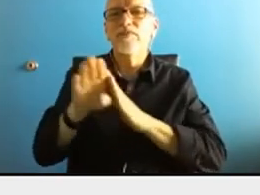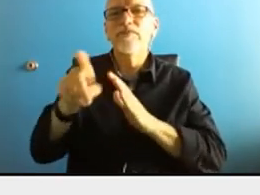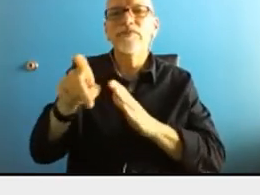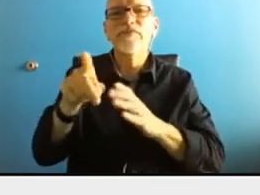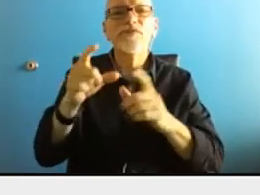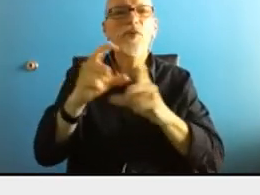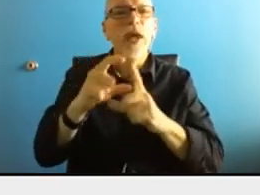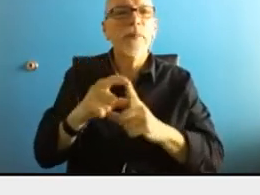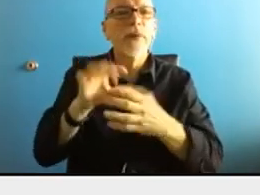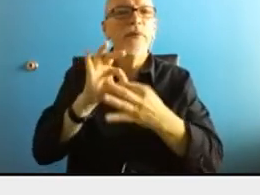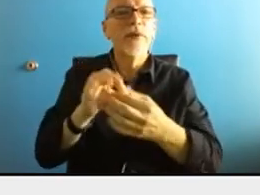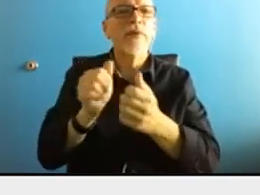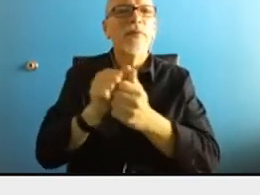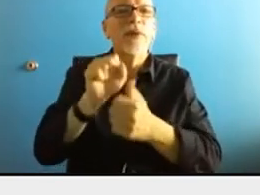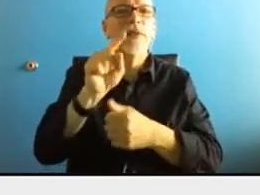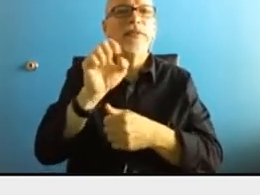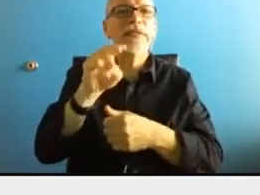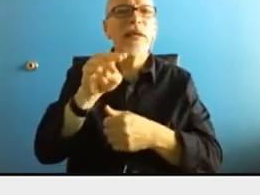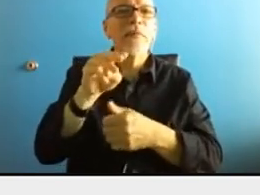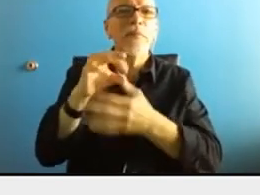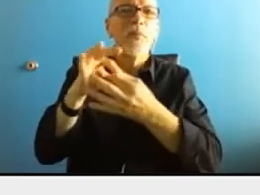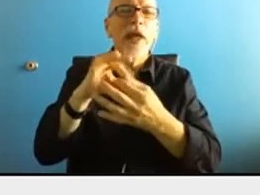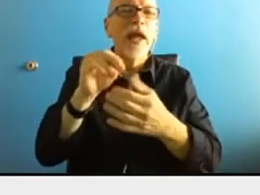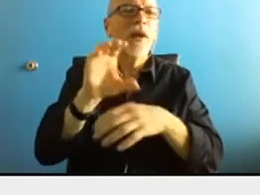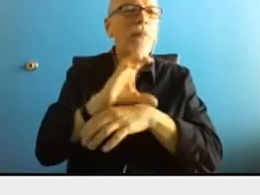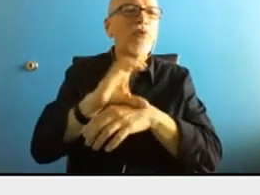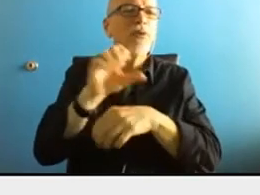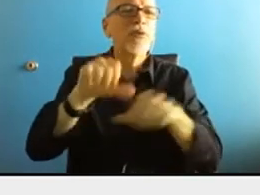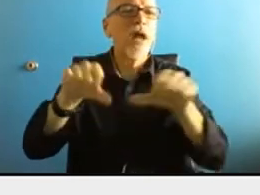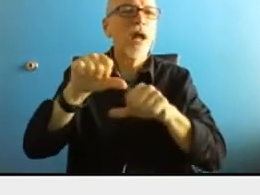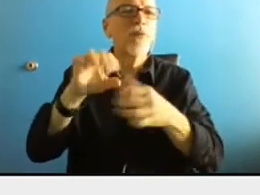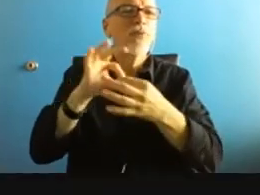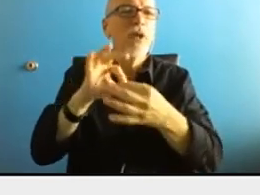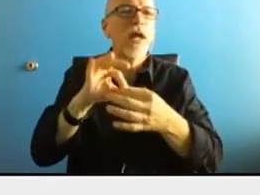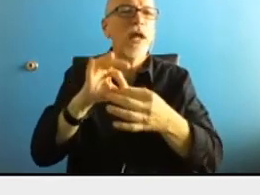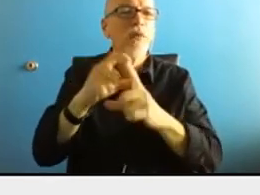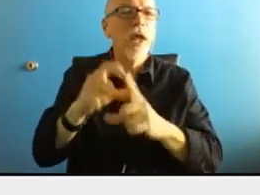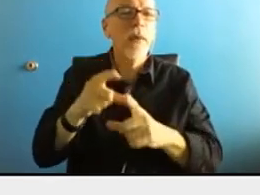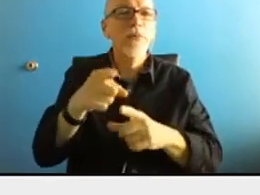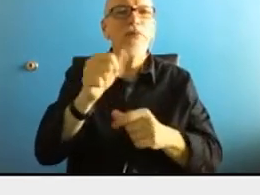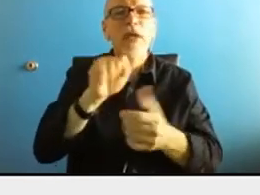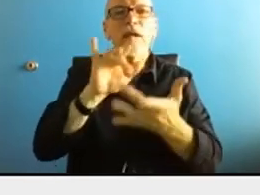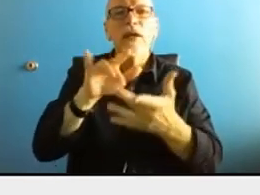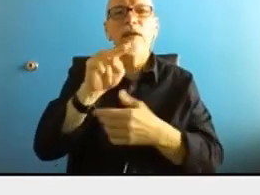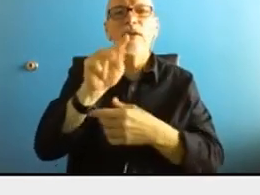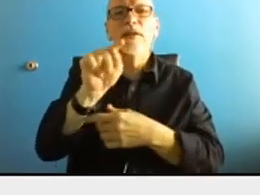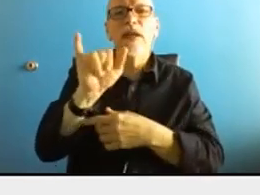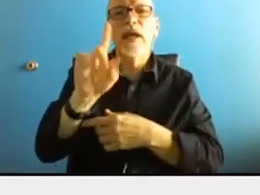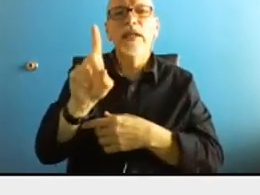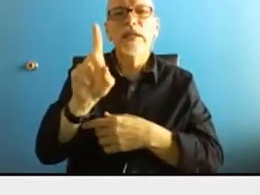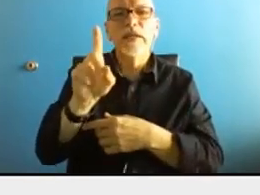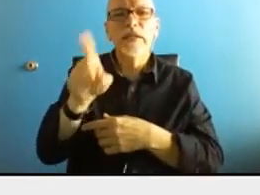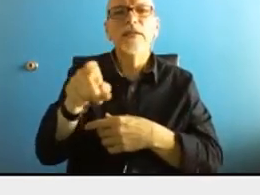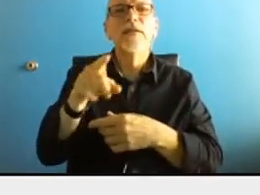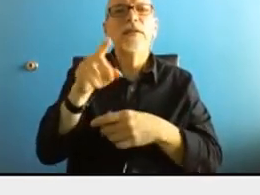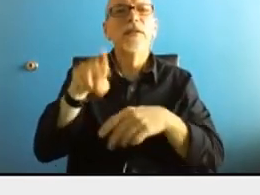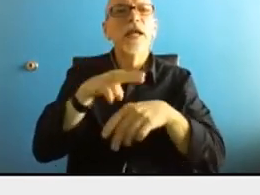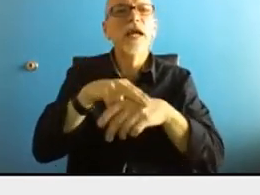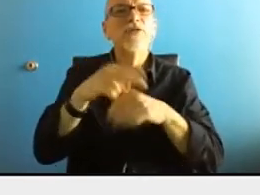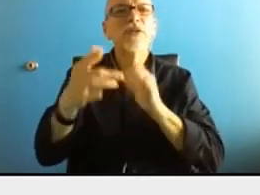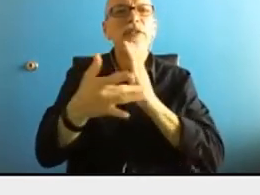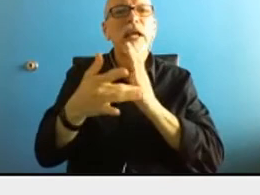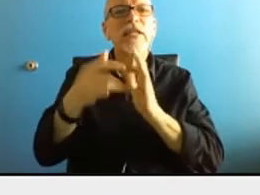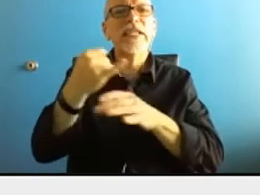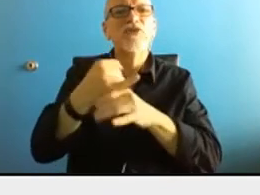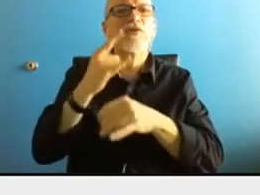vocabulary related to STEM related and computer science vocabulary. So you can contact NTID, National Technical Institute for the Deaf, as